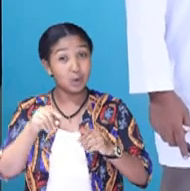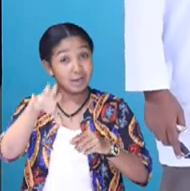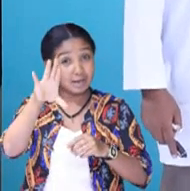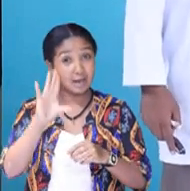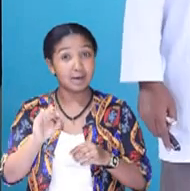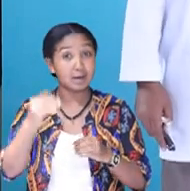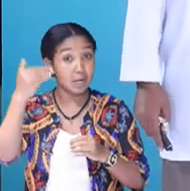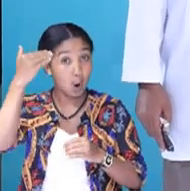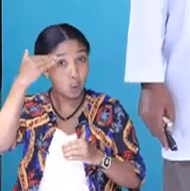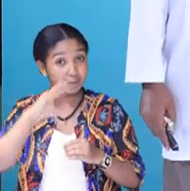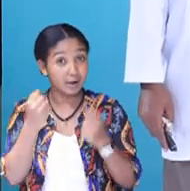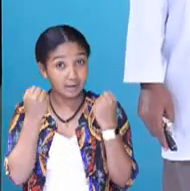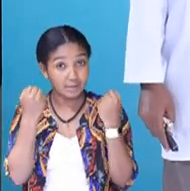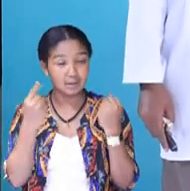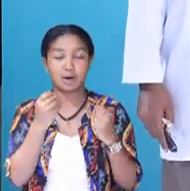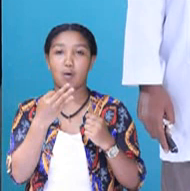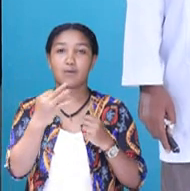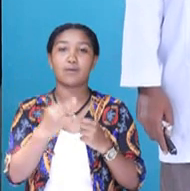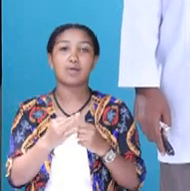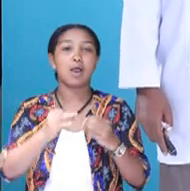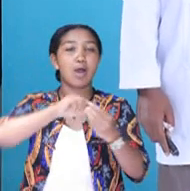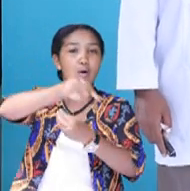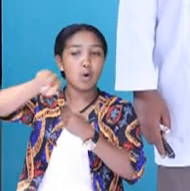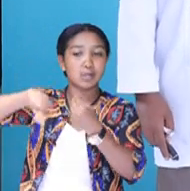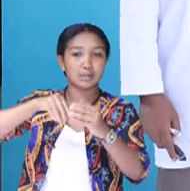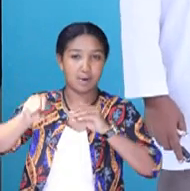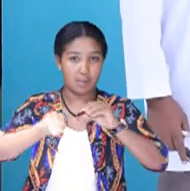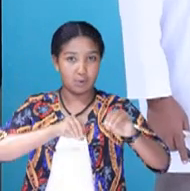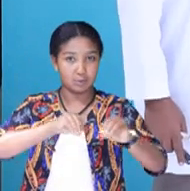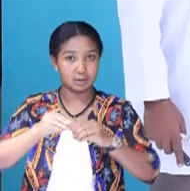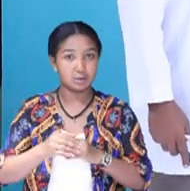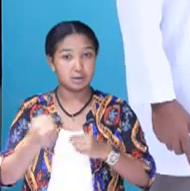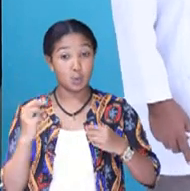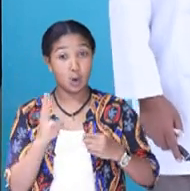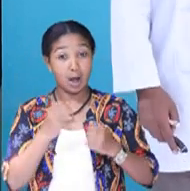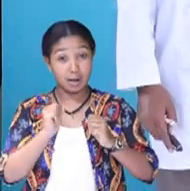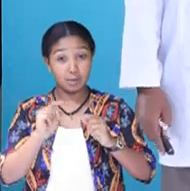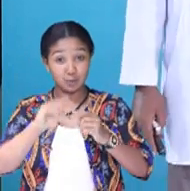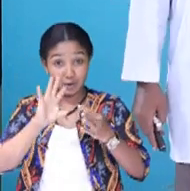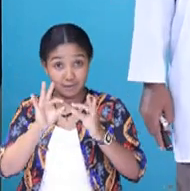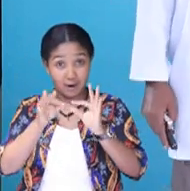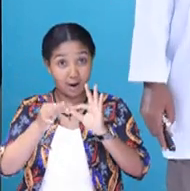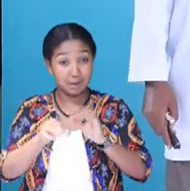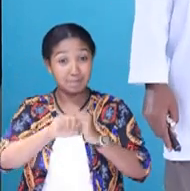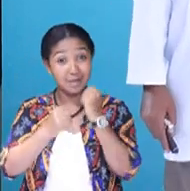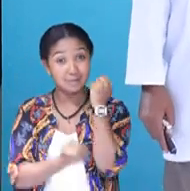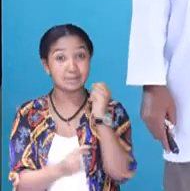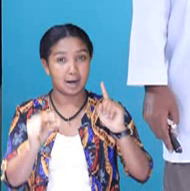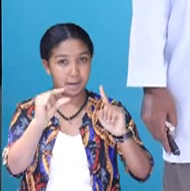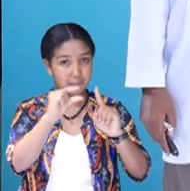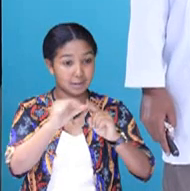gain knowledge and understanding of rotational motion. We are able to define basic